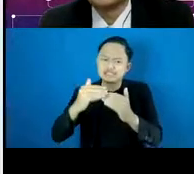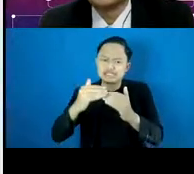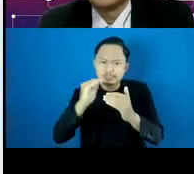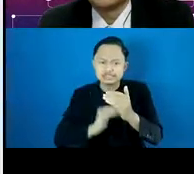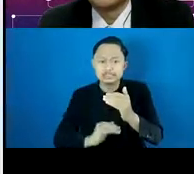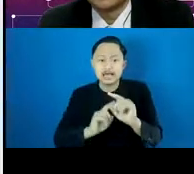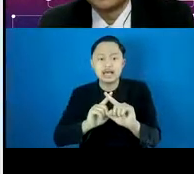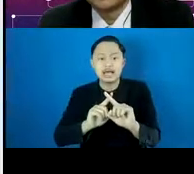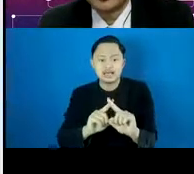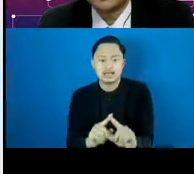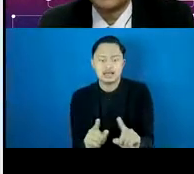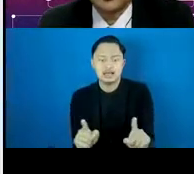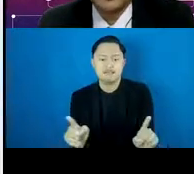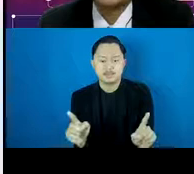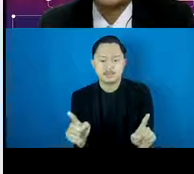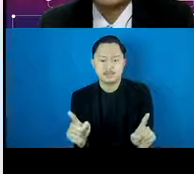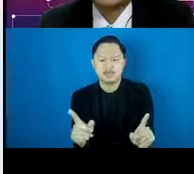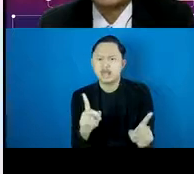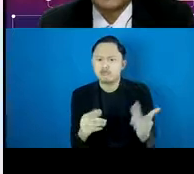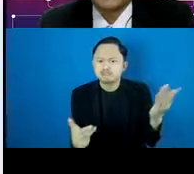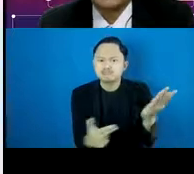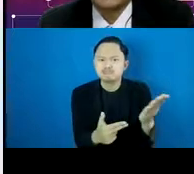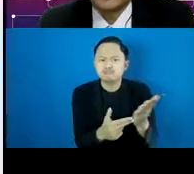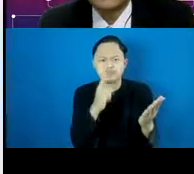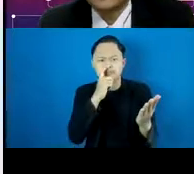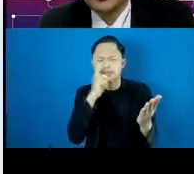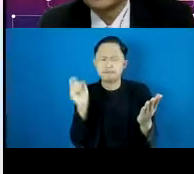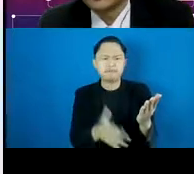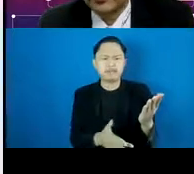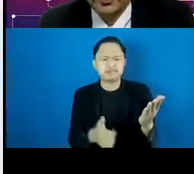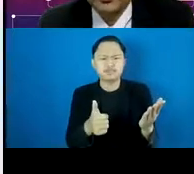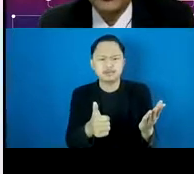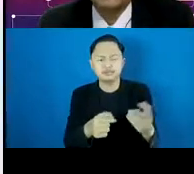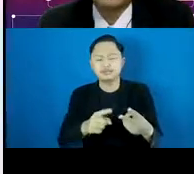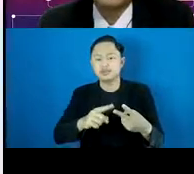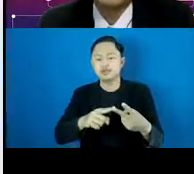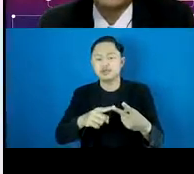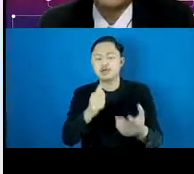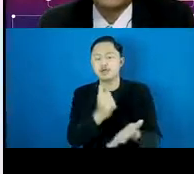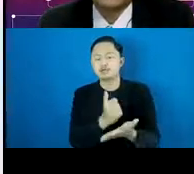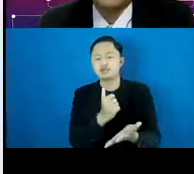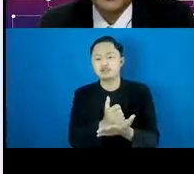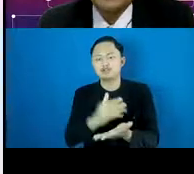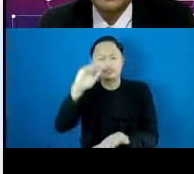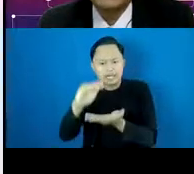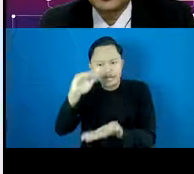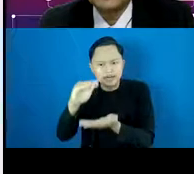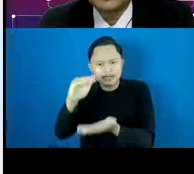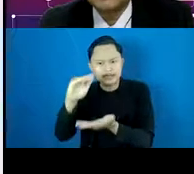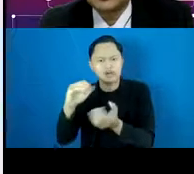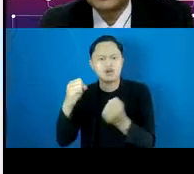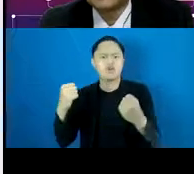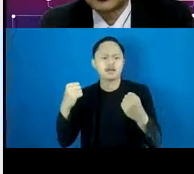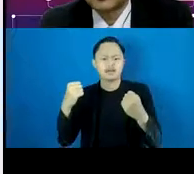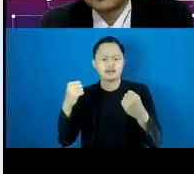high charging rate and it has a very high thermal runaway temperature. So stability-wise,